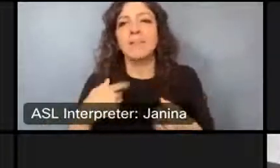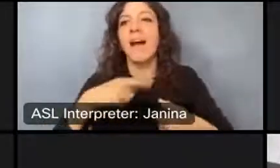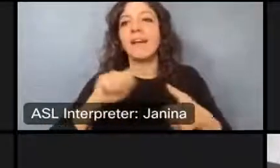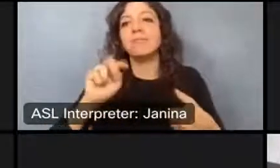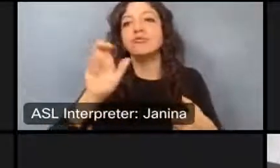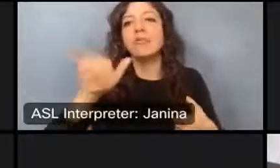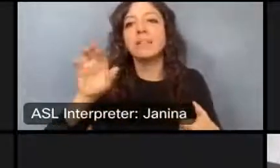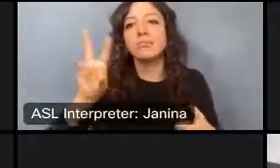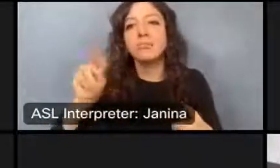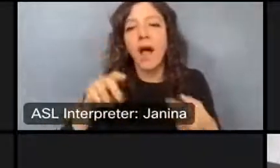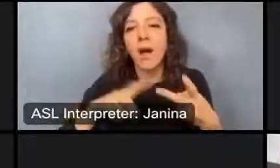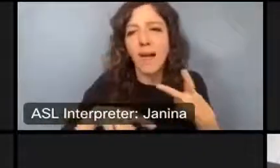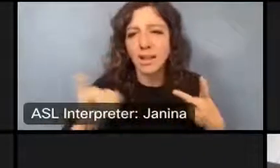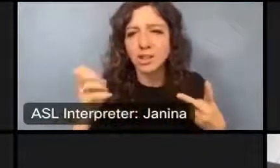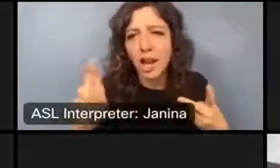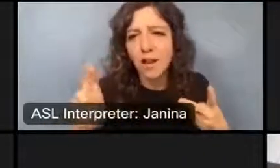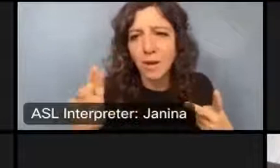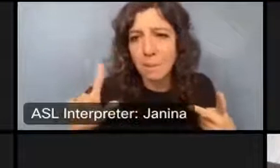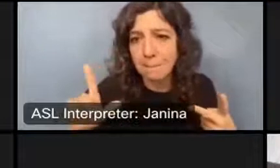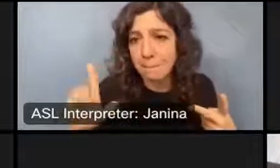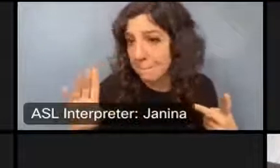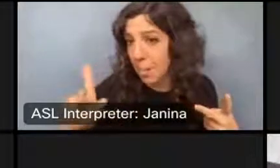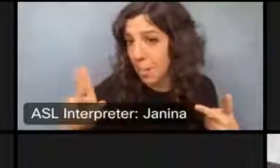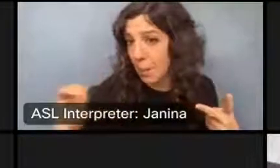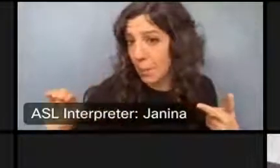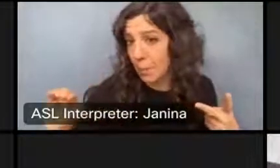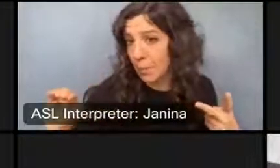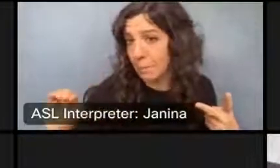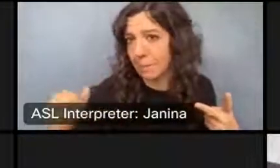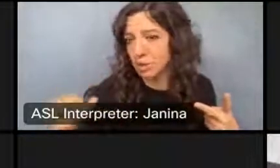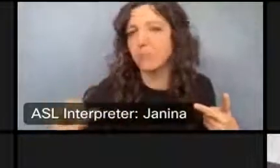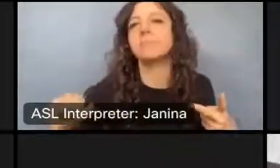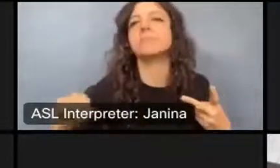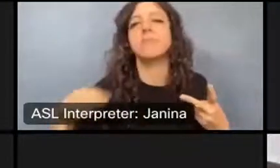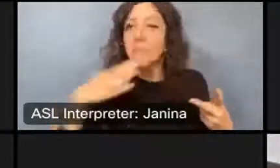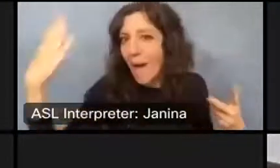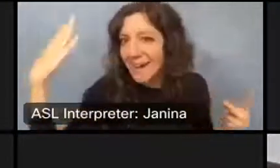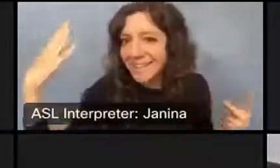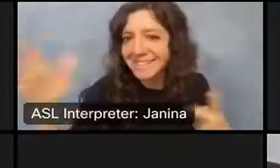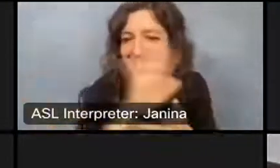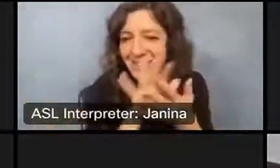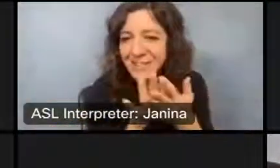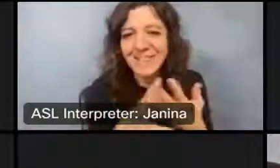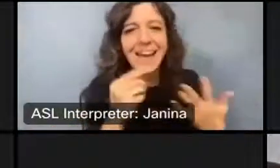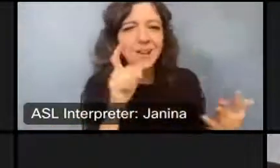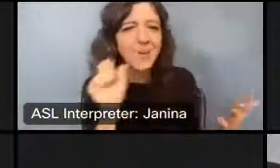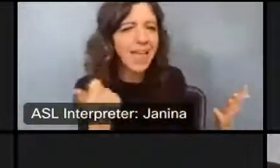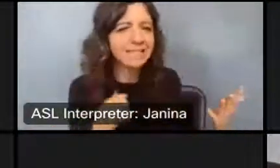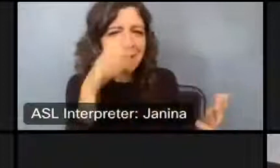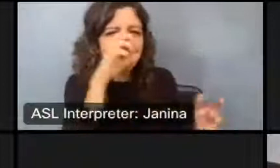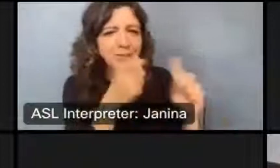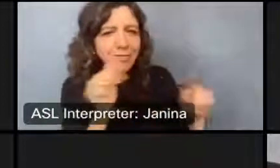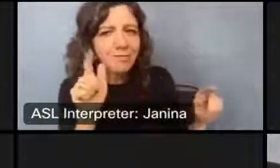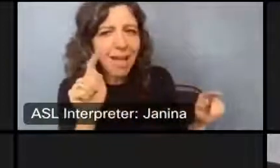Jennifer Bloom on this morning. So good morning. And let's see, who did I miss from Alta? I think I